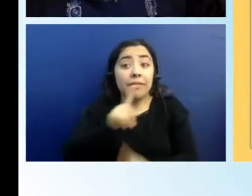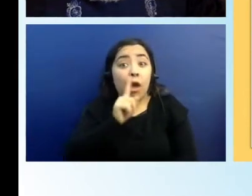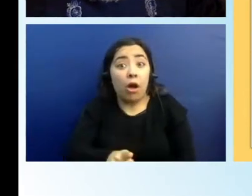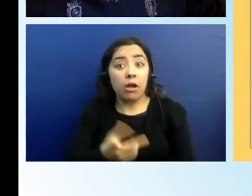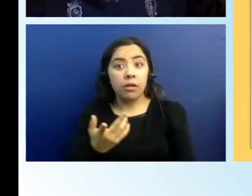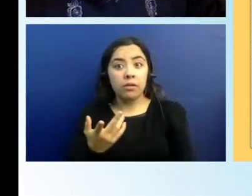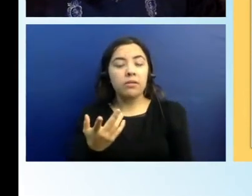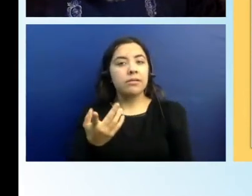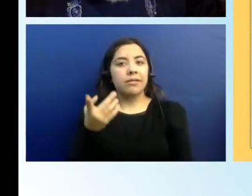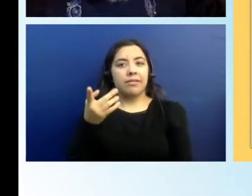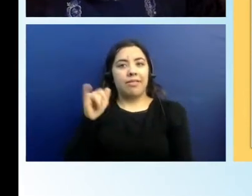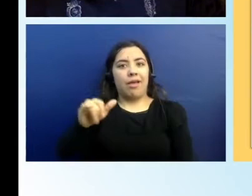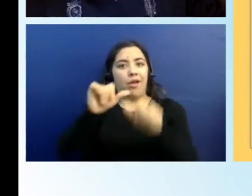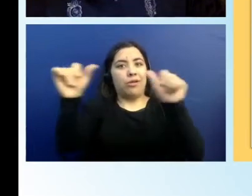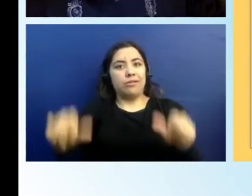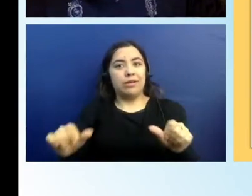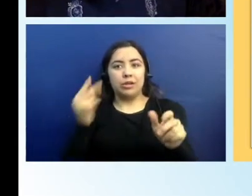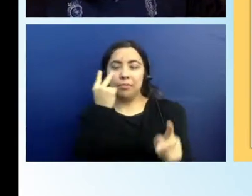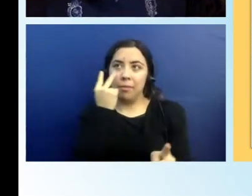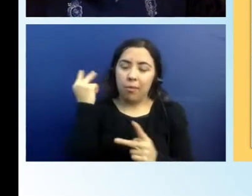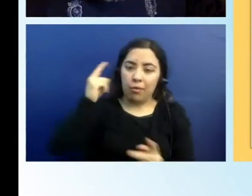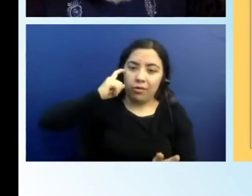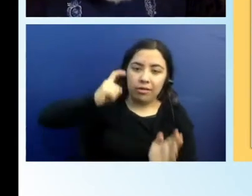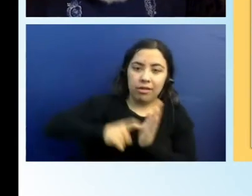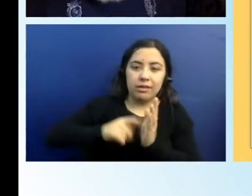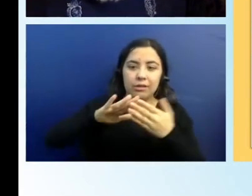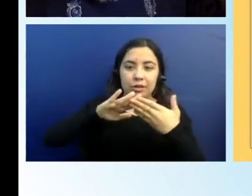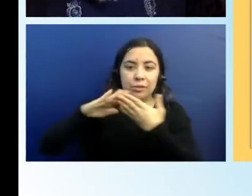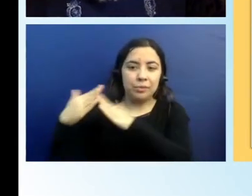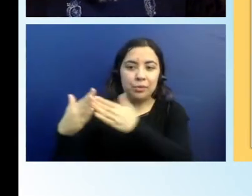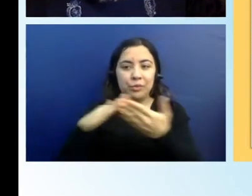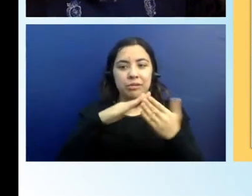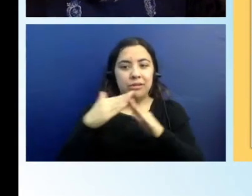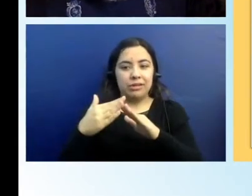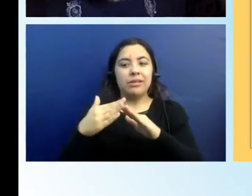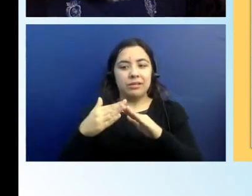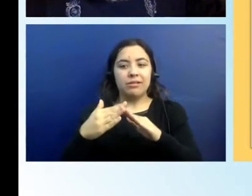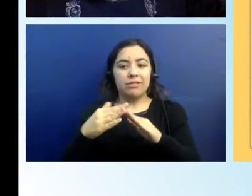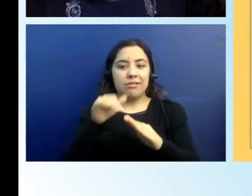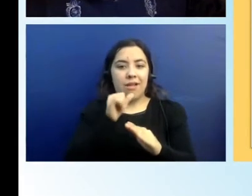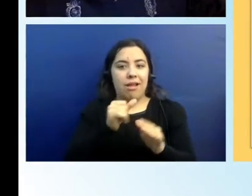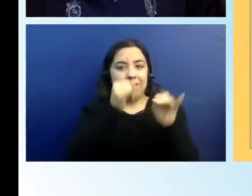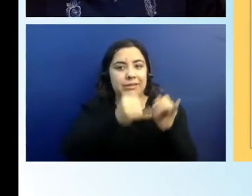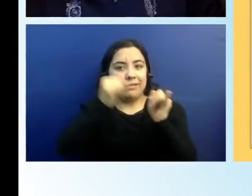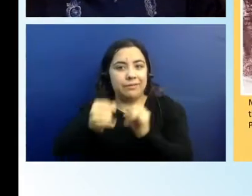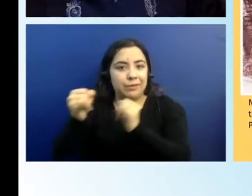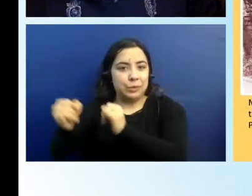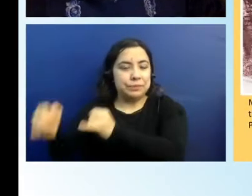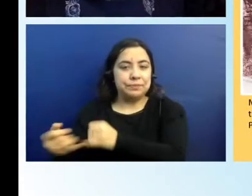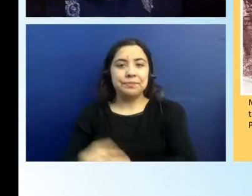they memorialize a community, not necessarily an individual.